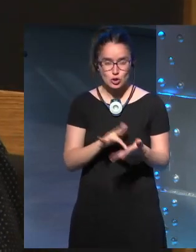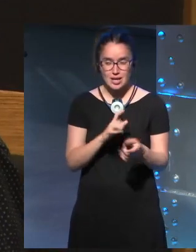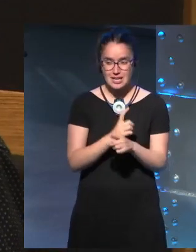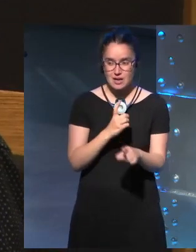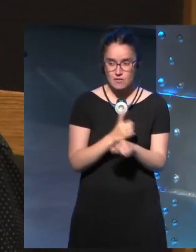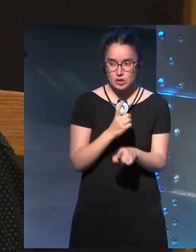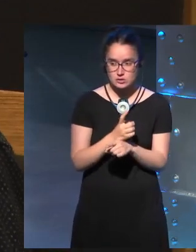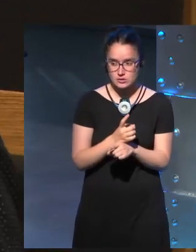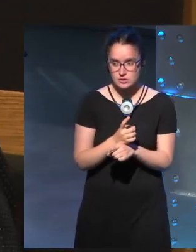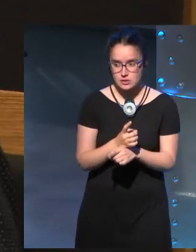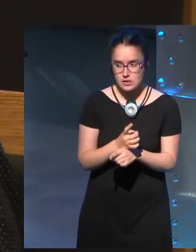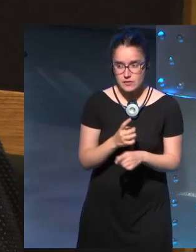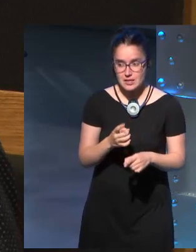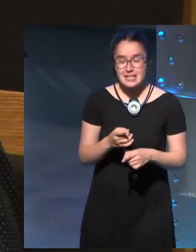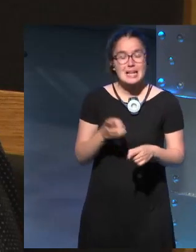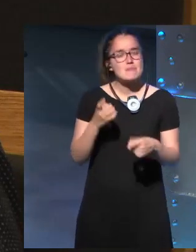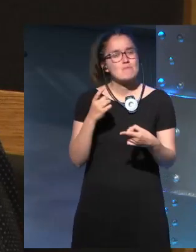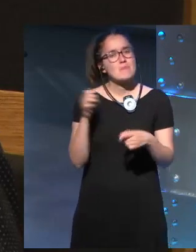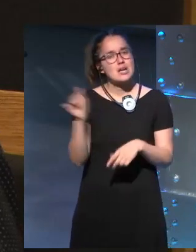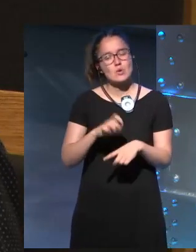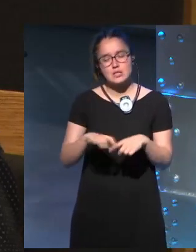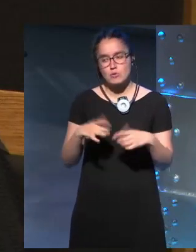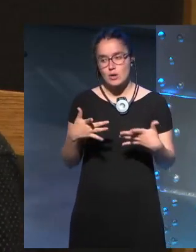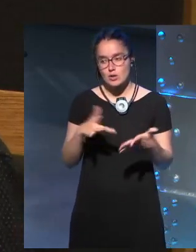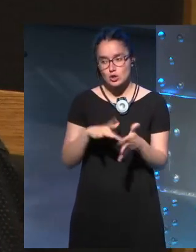mean, what movies did you watch when you were nervous?